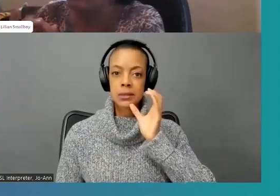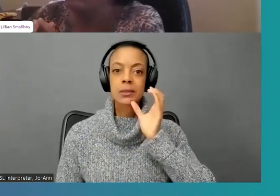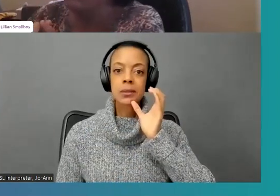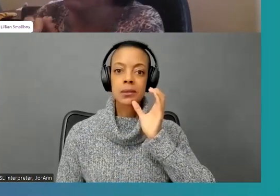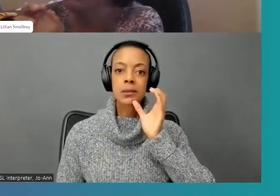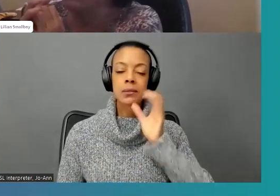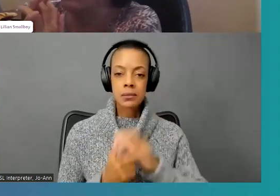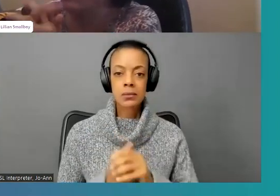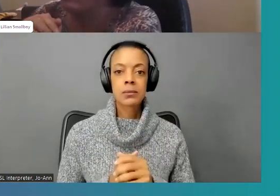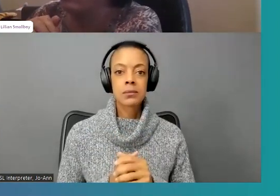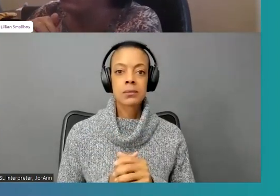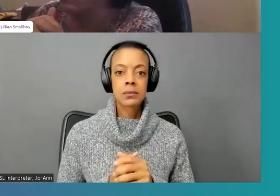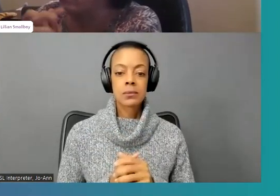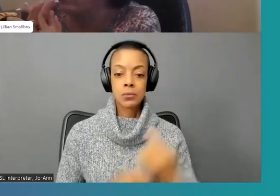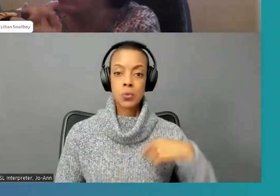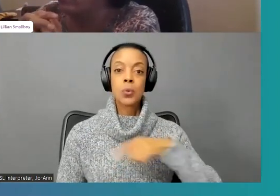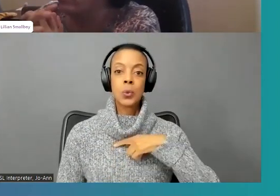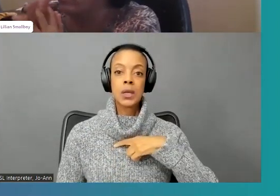able to take